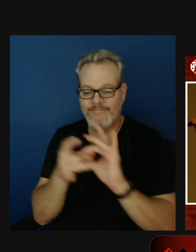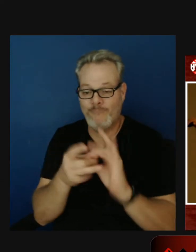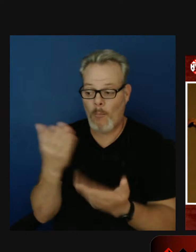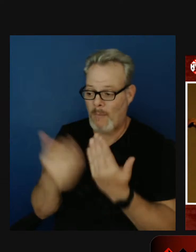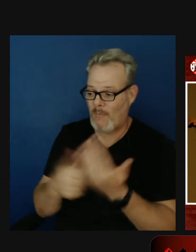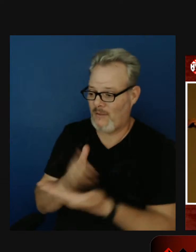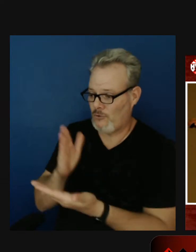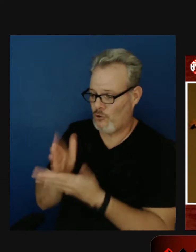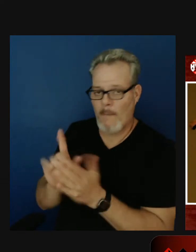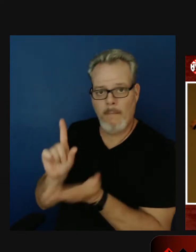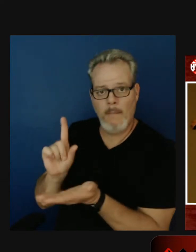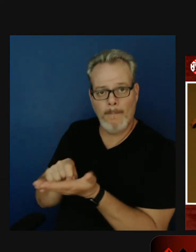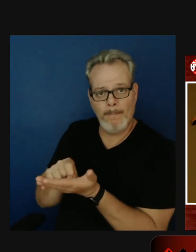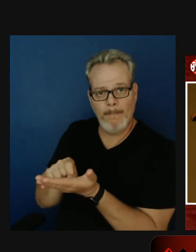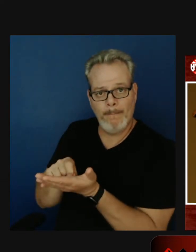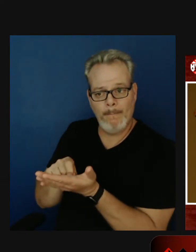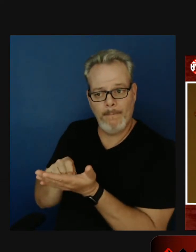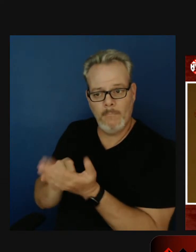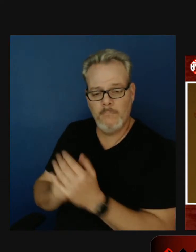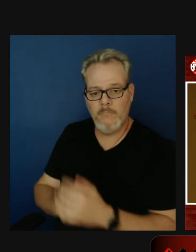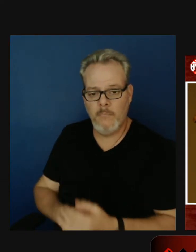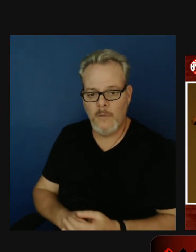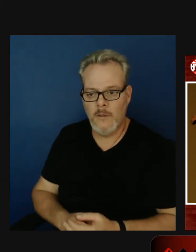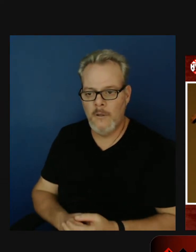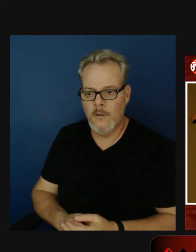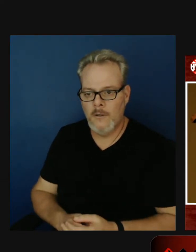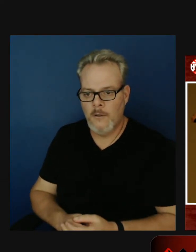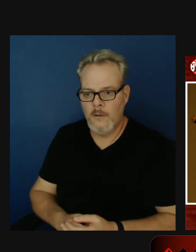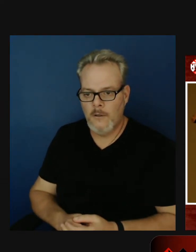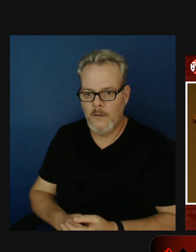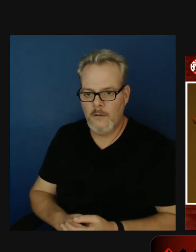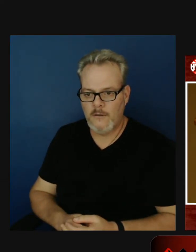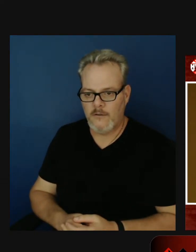maps this late. But there is